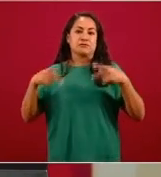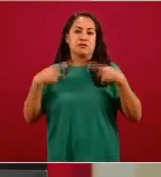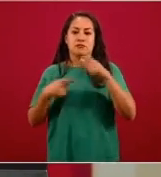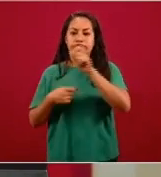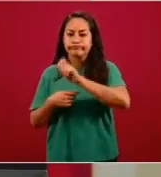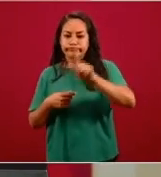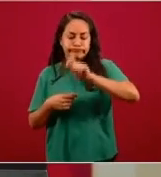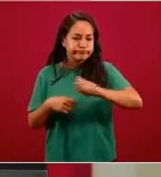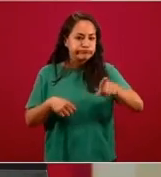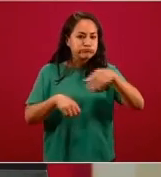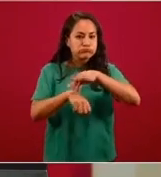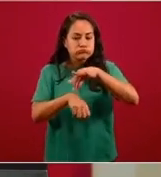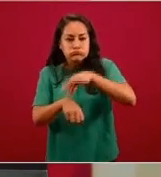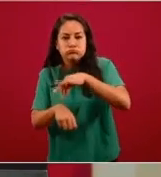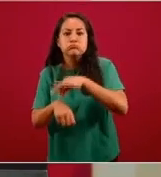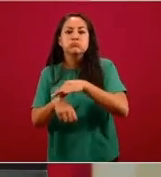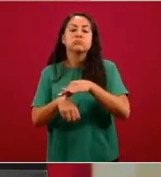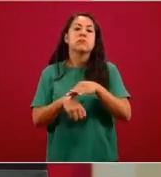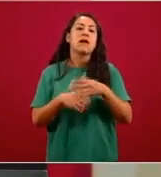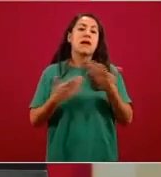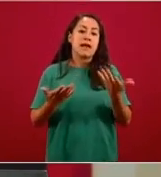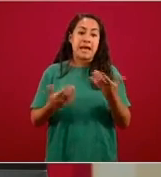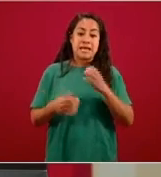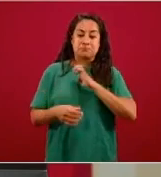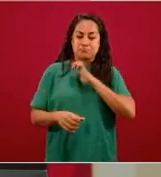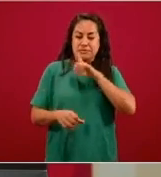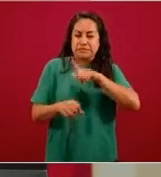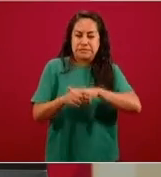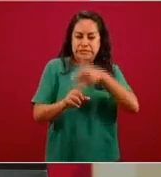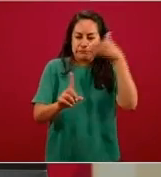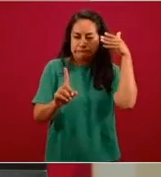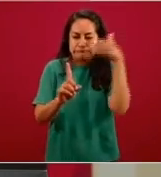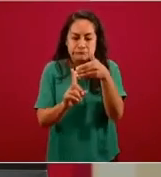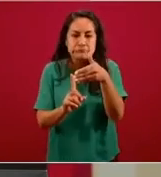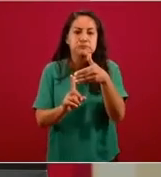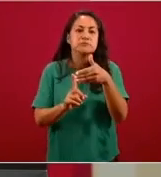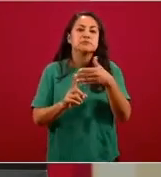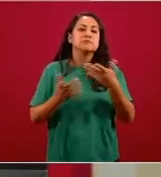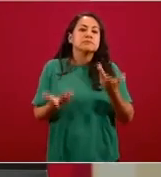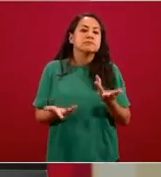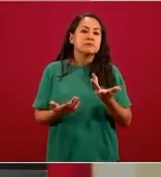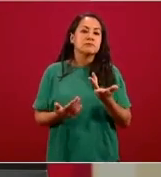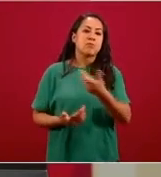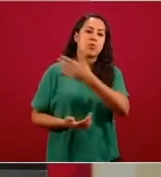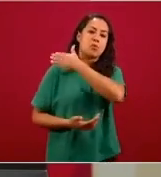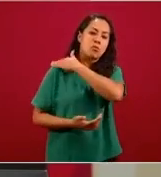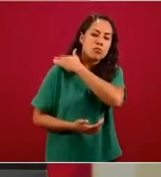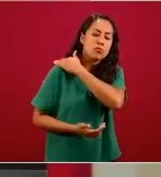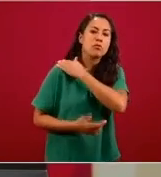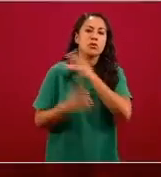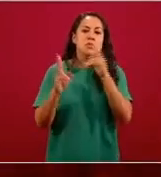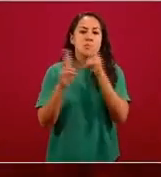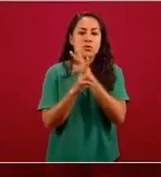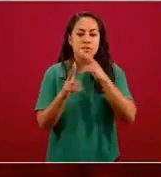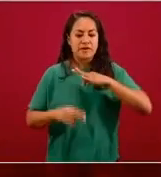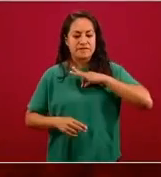be asking all health professionals, especially specialists in